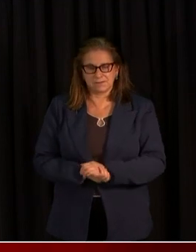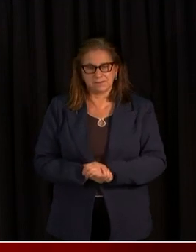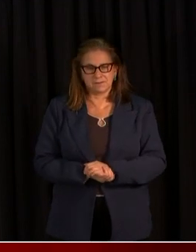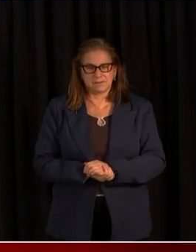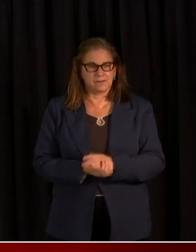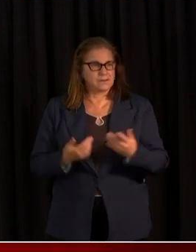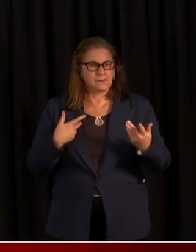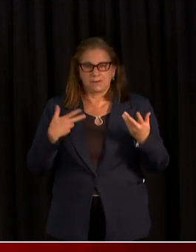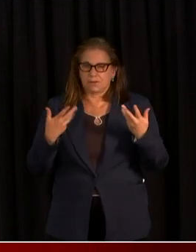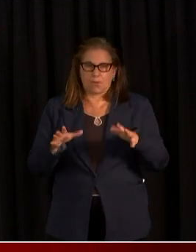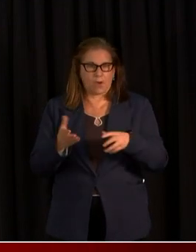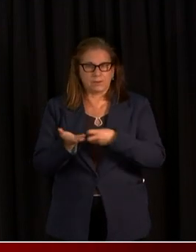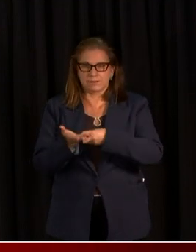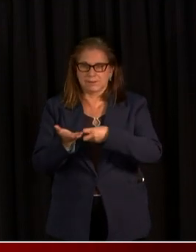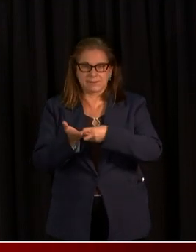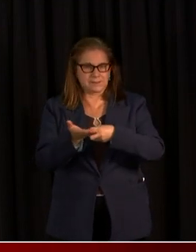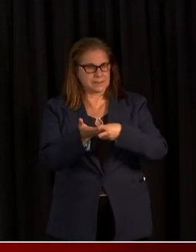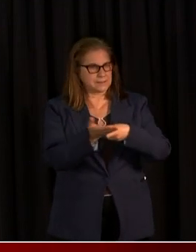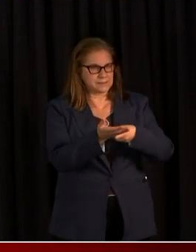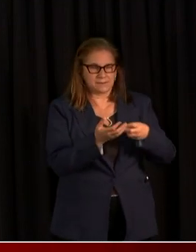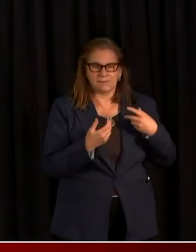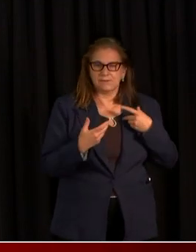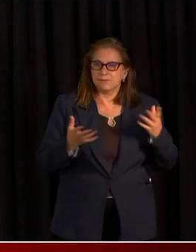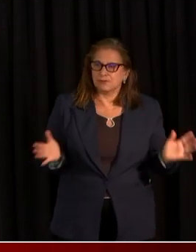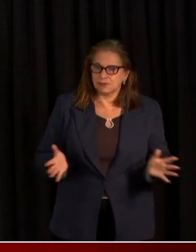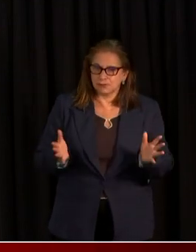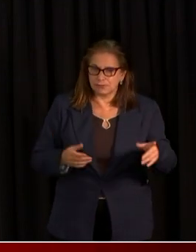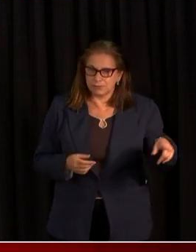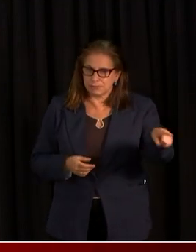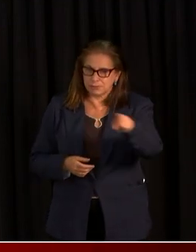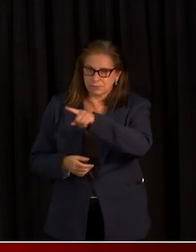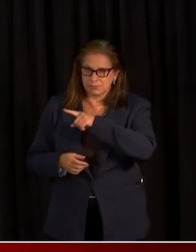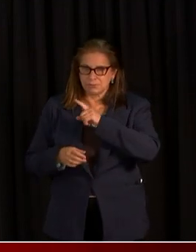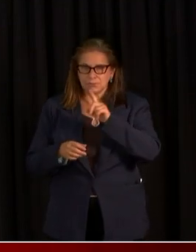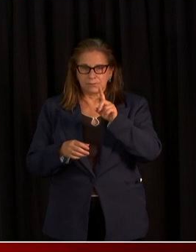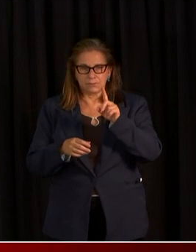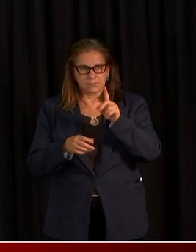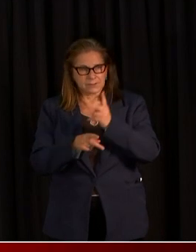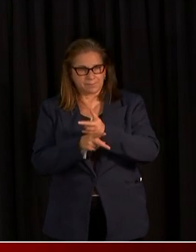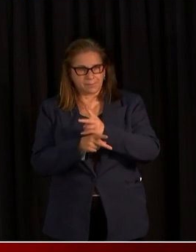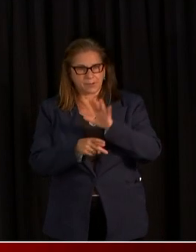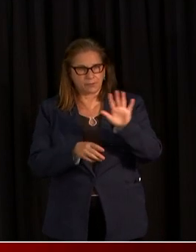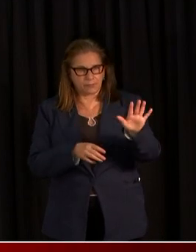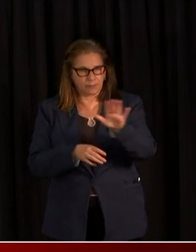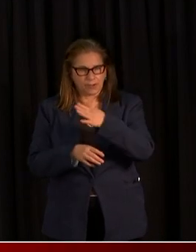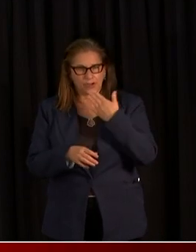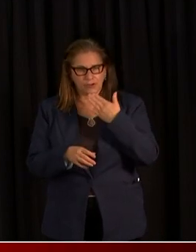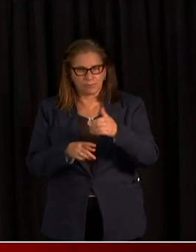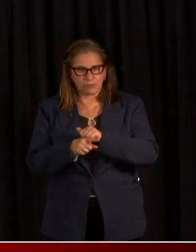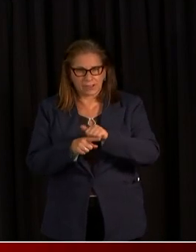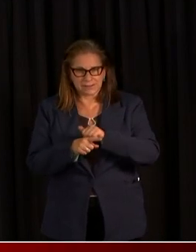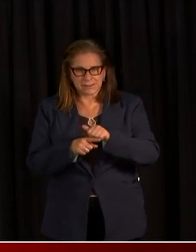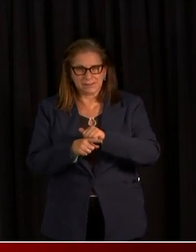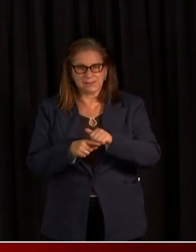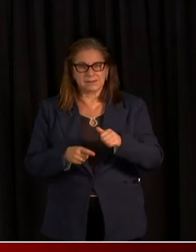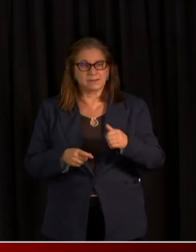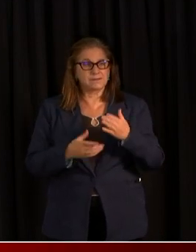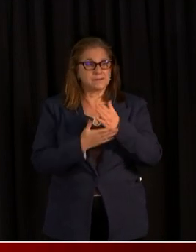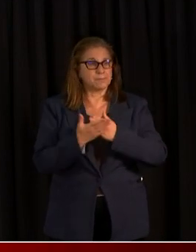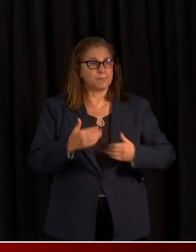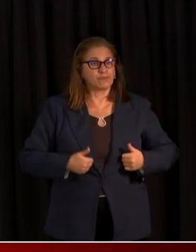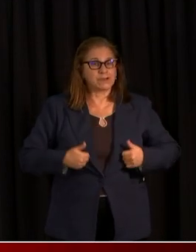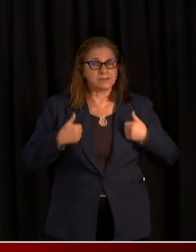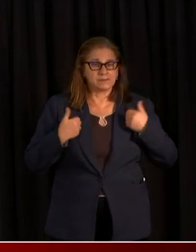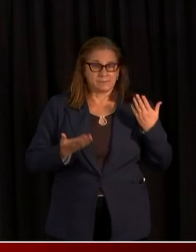their part to keep the community healthy. Additionally, residents can file a complaint